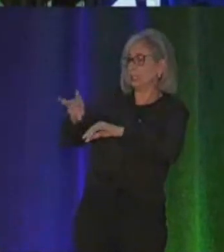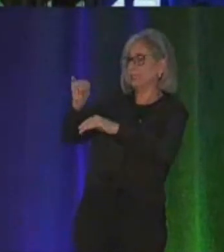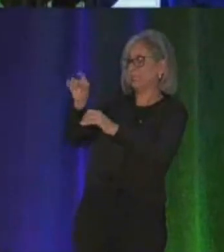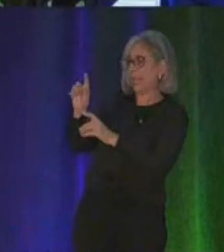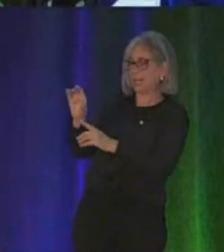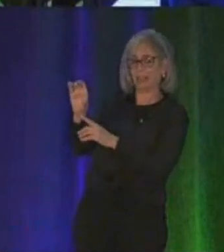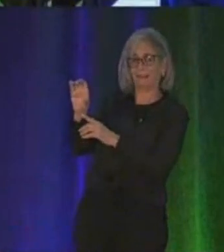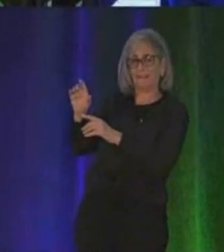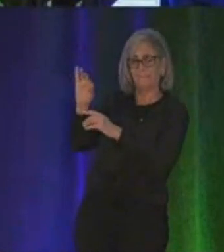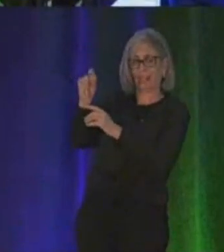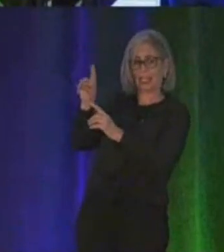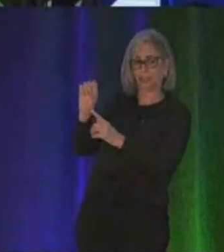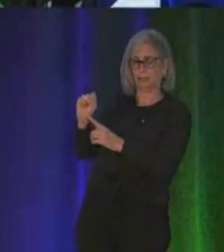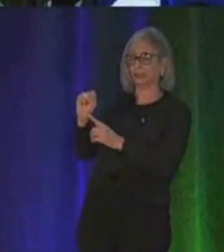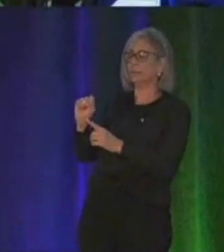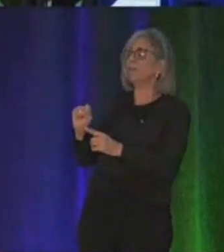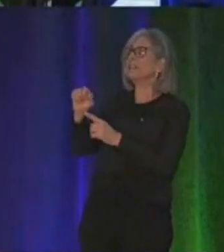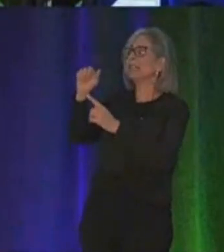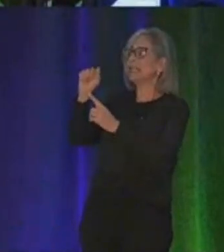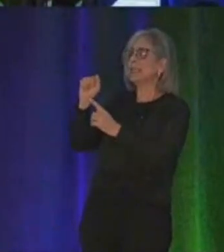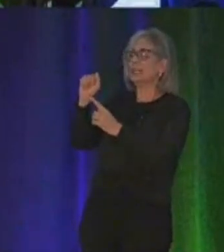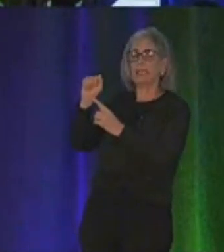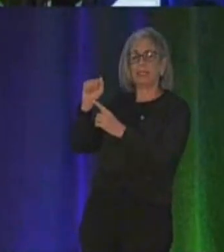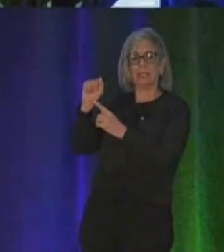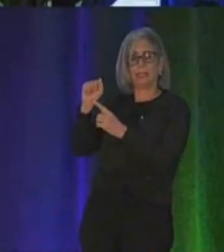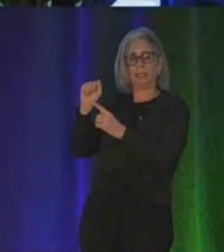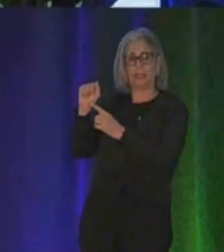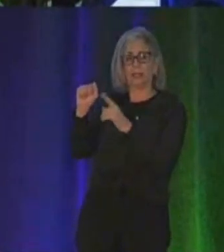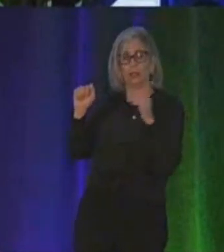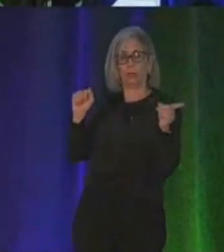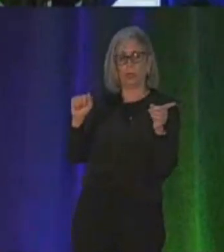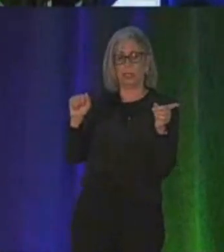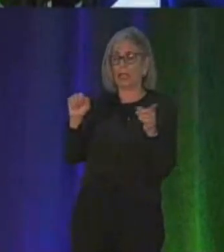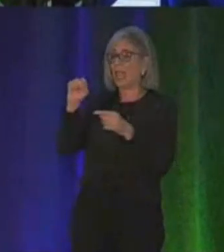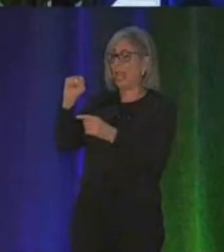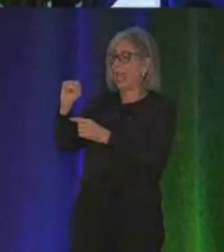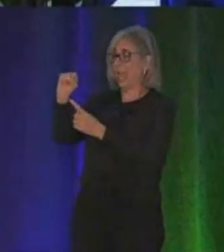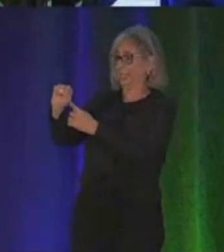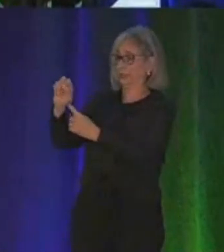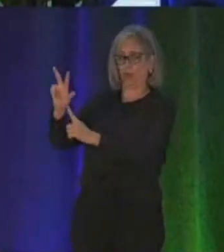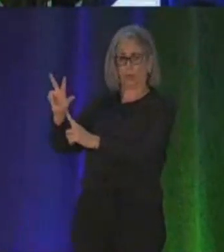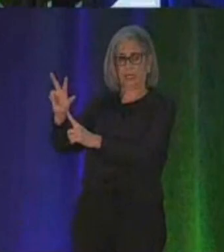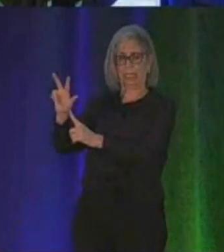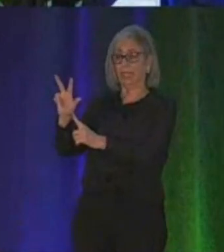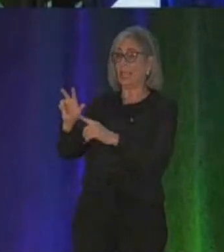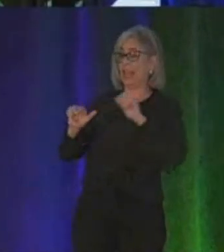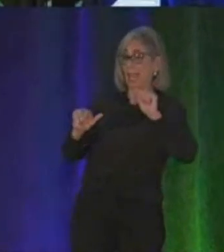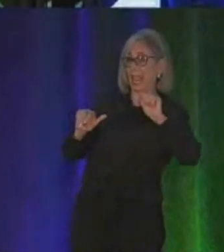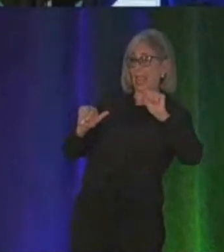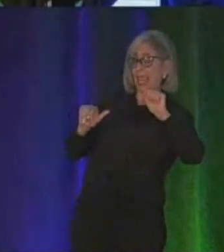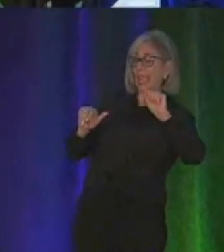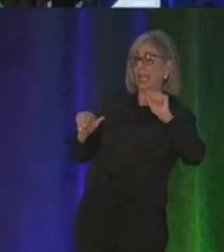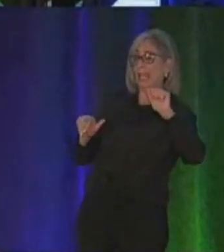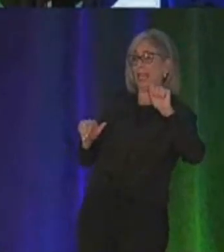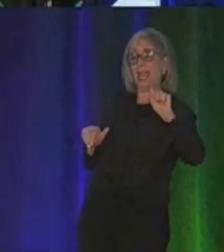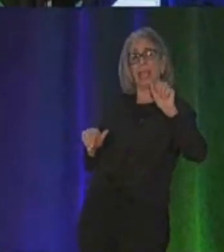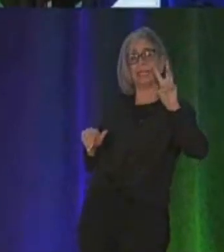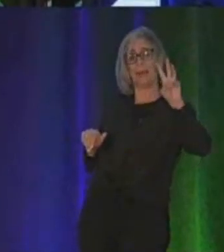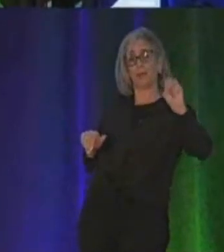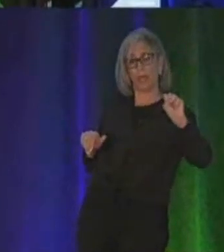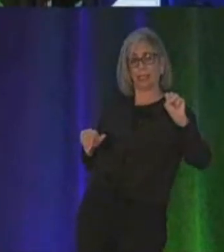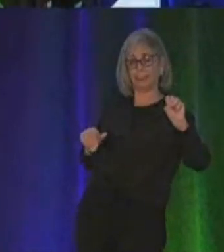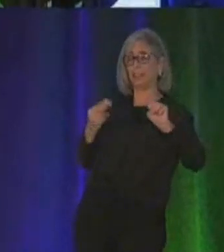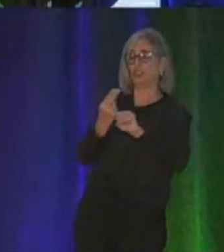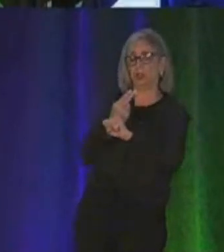So specifically on AWS, we use something called a service called S3. Yeah, S3. I'm sure you guys have heard of